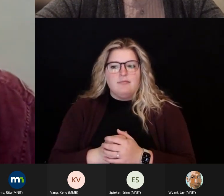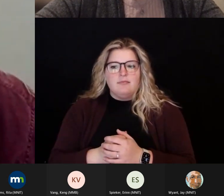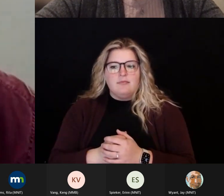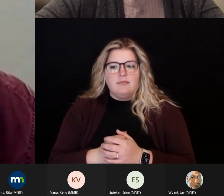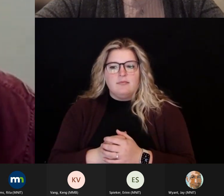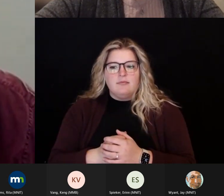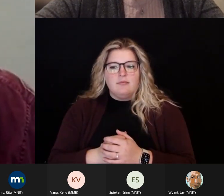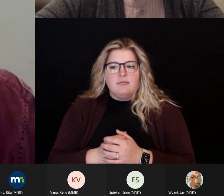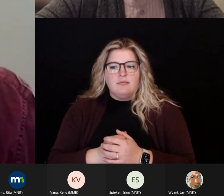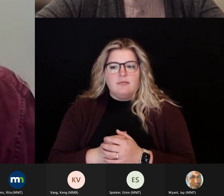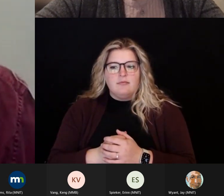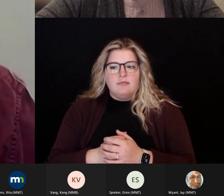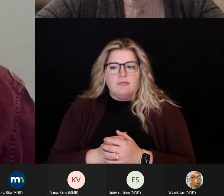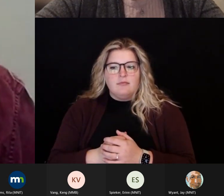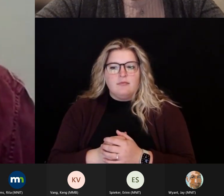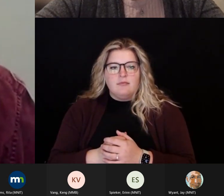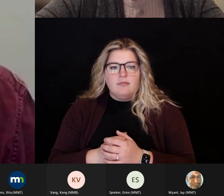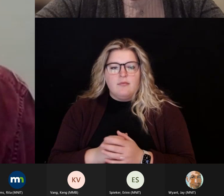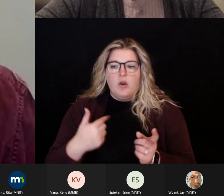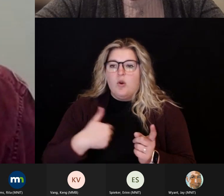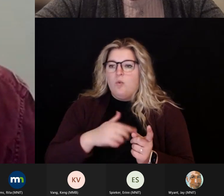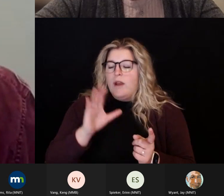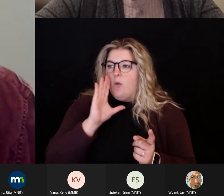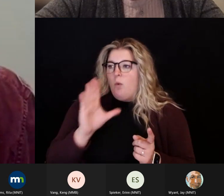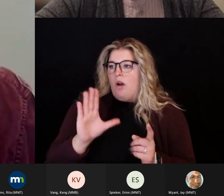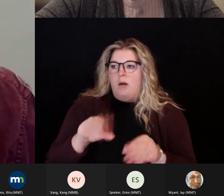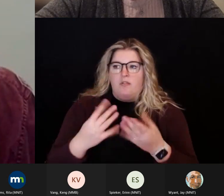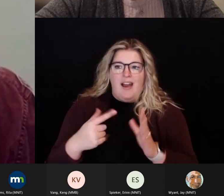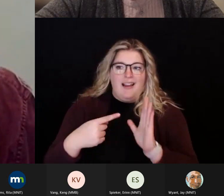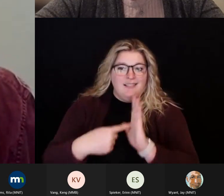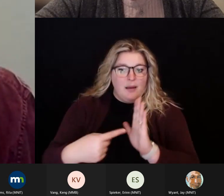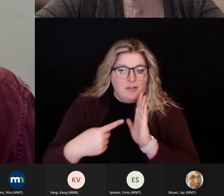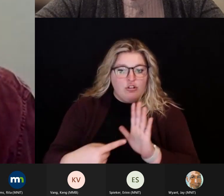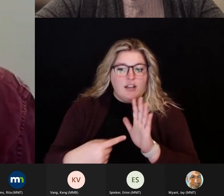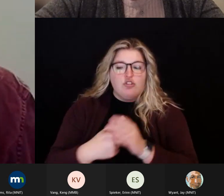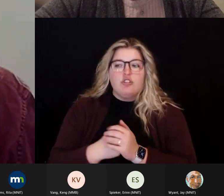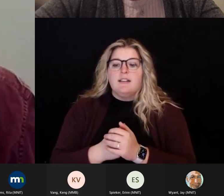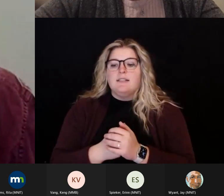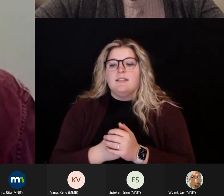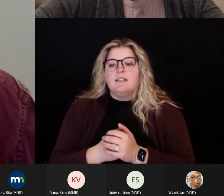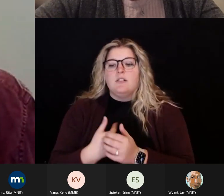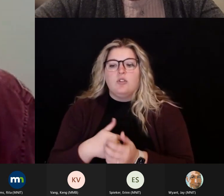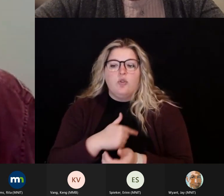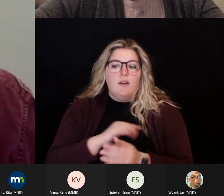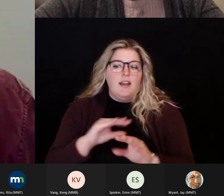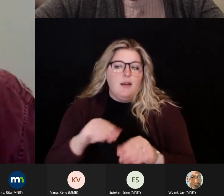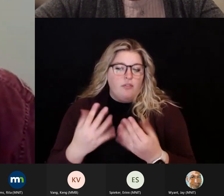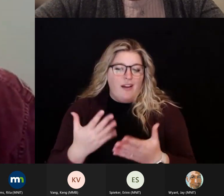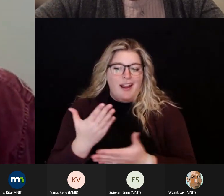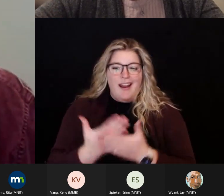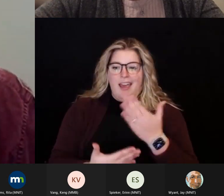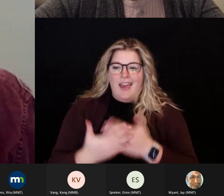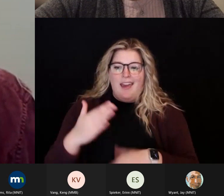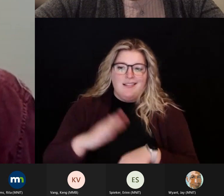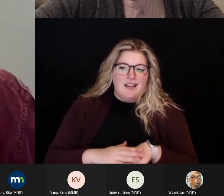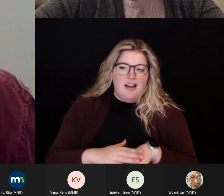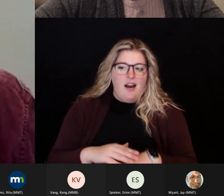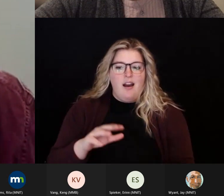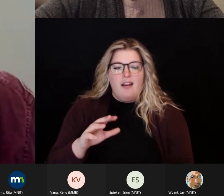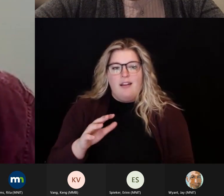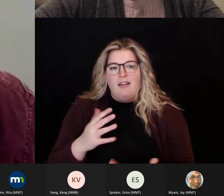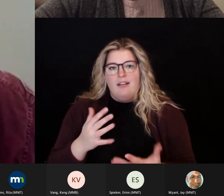in demonstrations, we'll build in kind of hands-on walkthroughs where